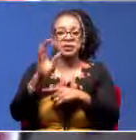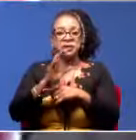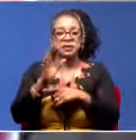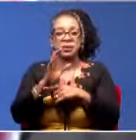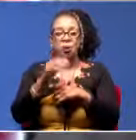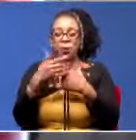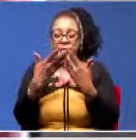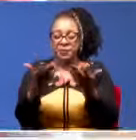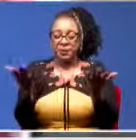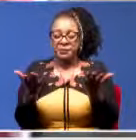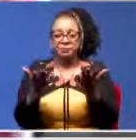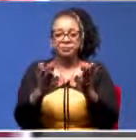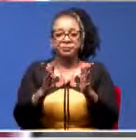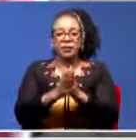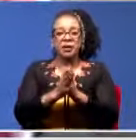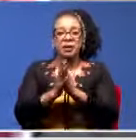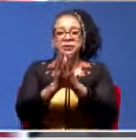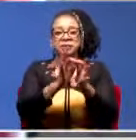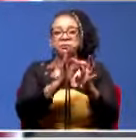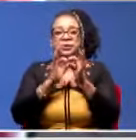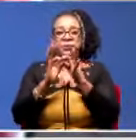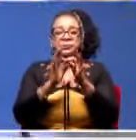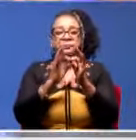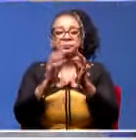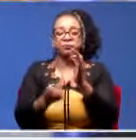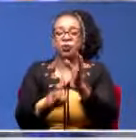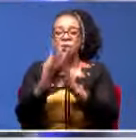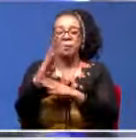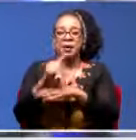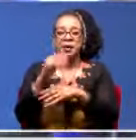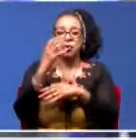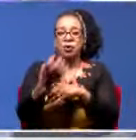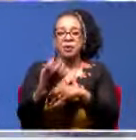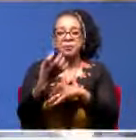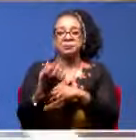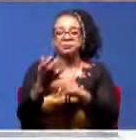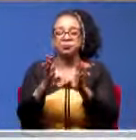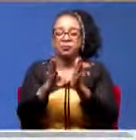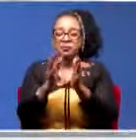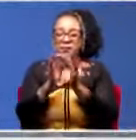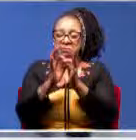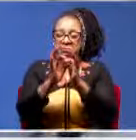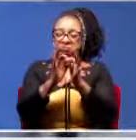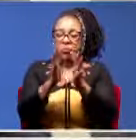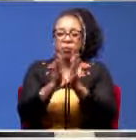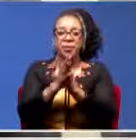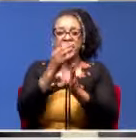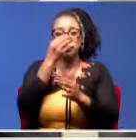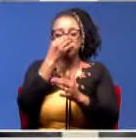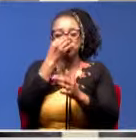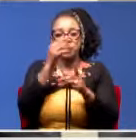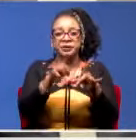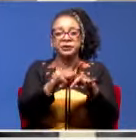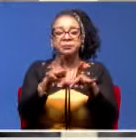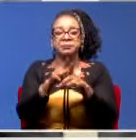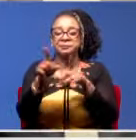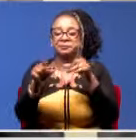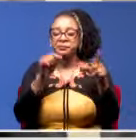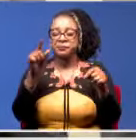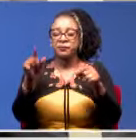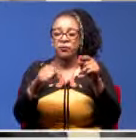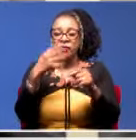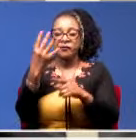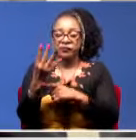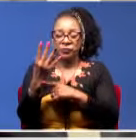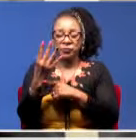the tremors in Azimio caused by ODM's dalliance with Ruto, and more so, the nomination of four of its key members